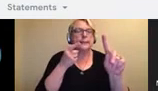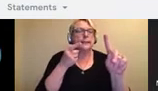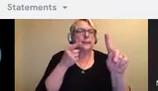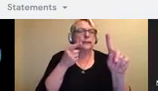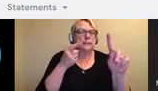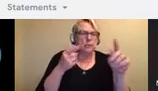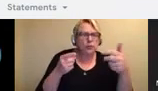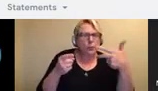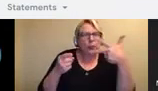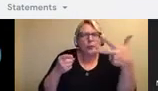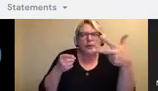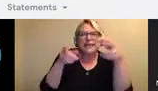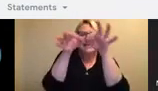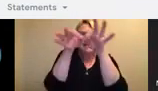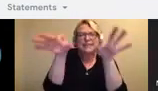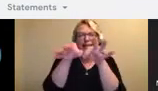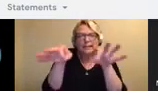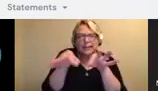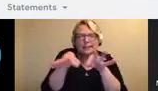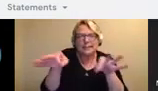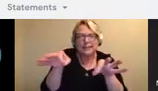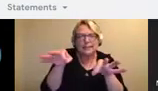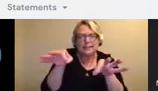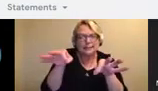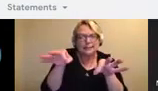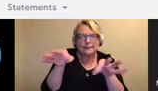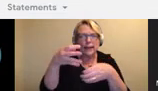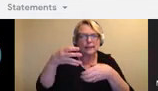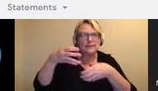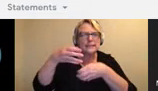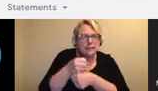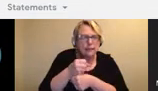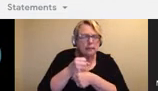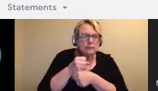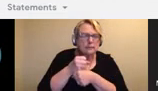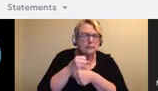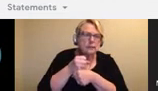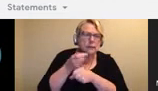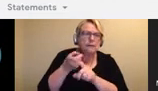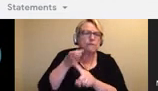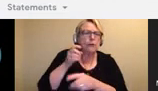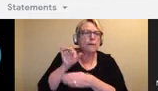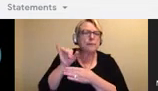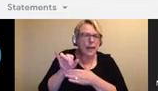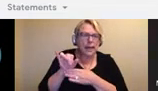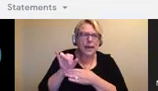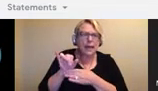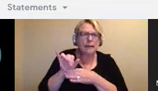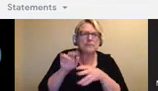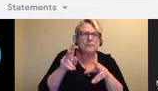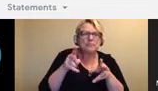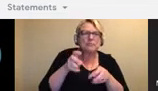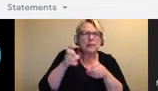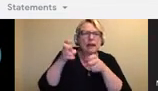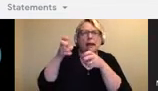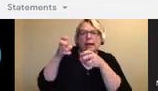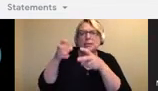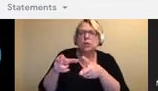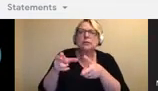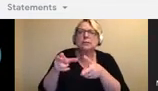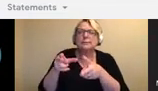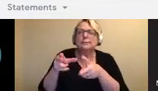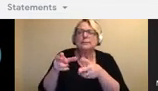3 sentences. And from that, I took sort of the